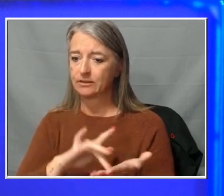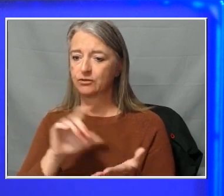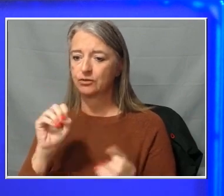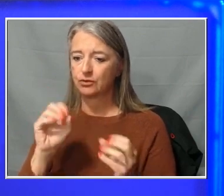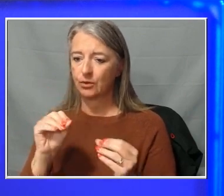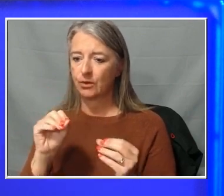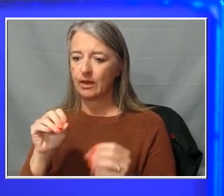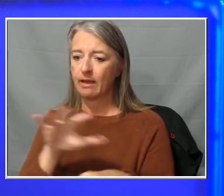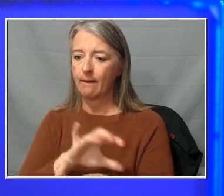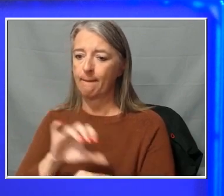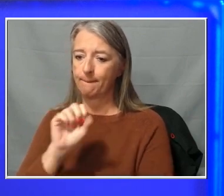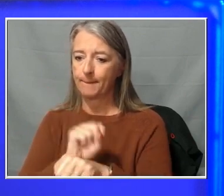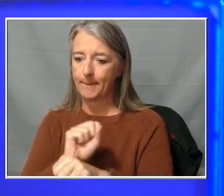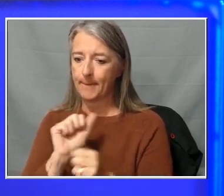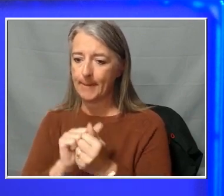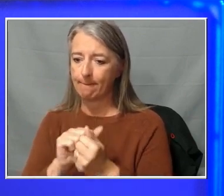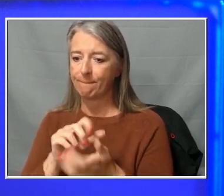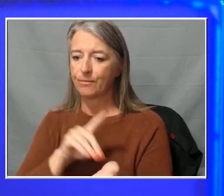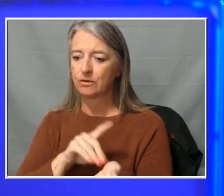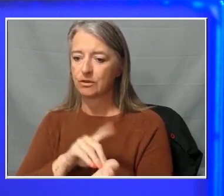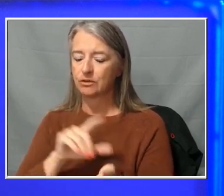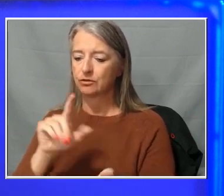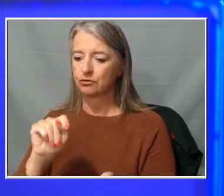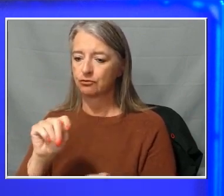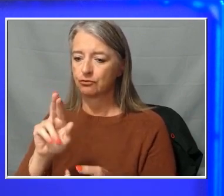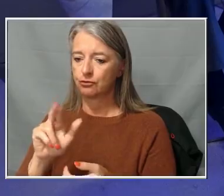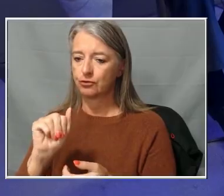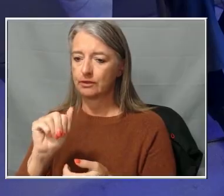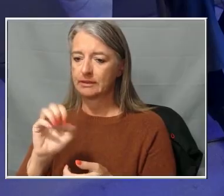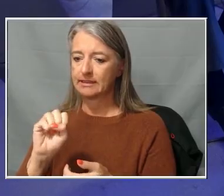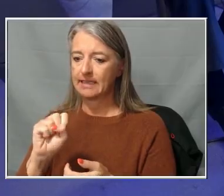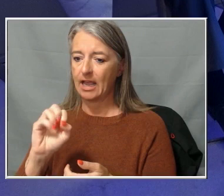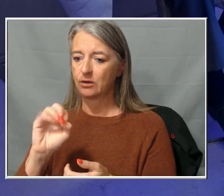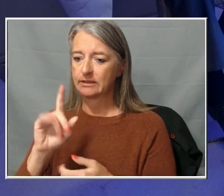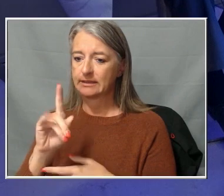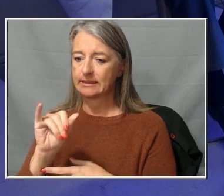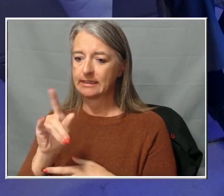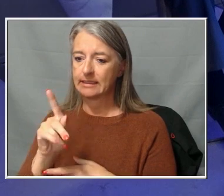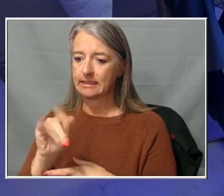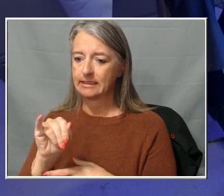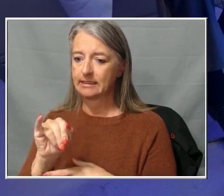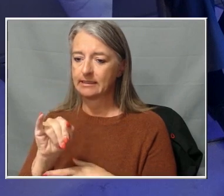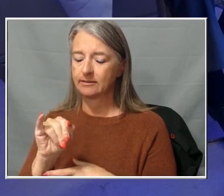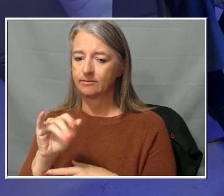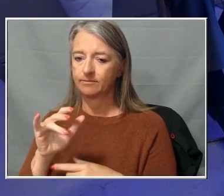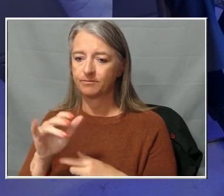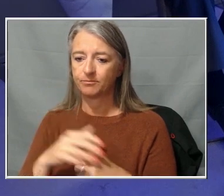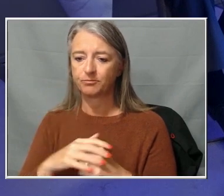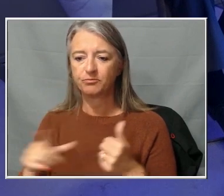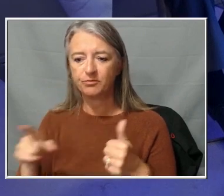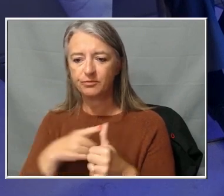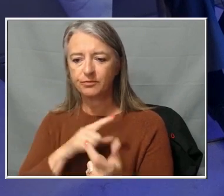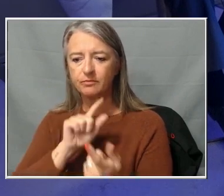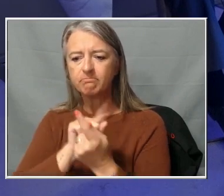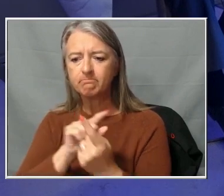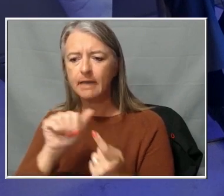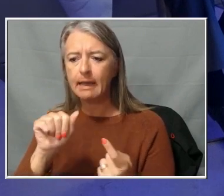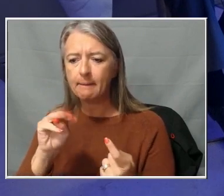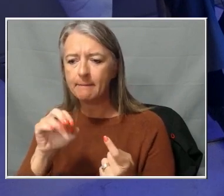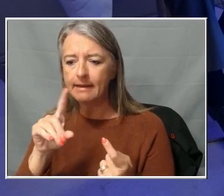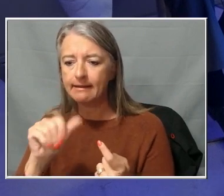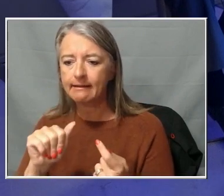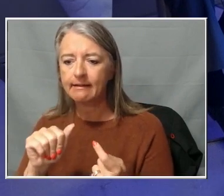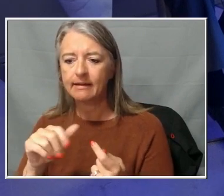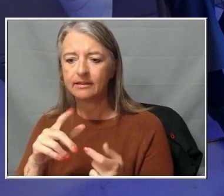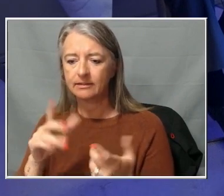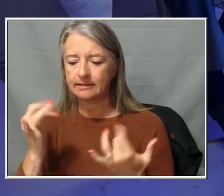an appointment with Dr. Twardowski, and yeah, he can explain the rest. So what was it like when you first met Amanda? She walks in, and now it's